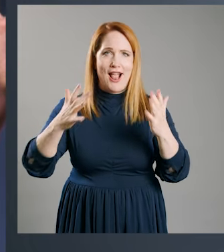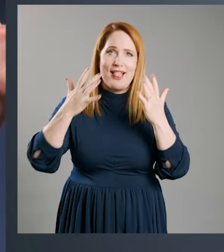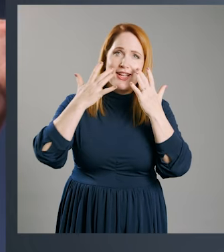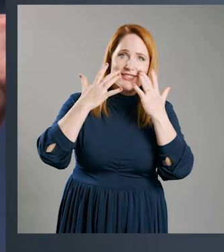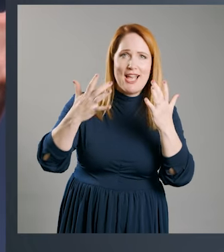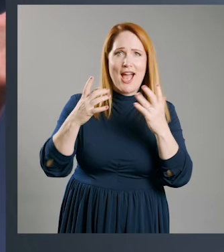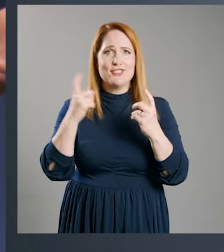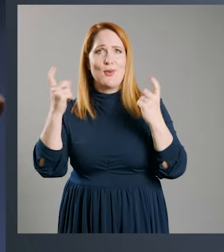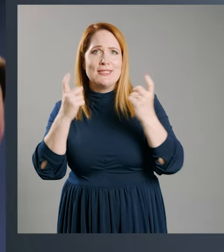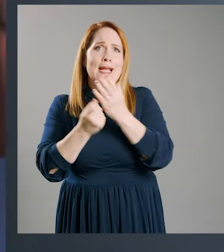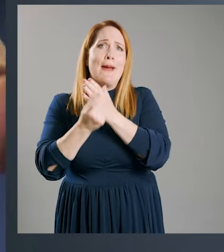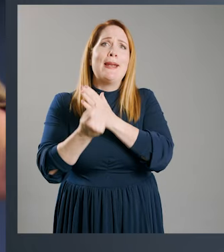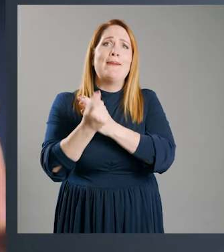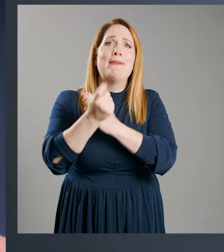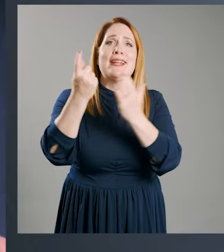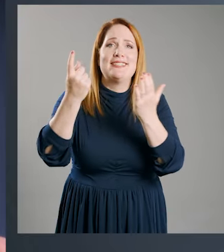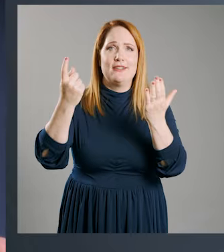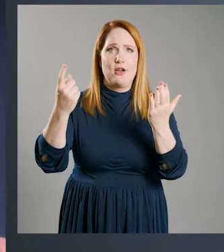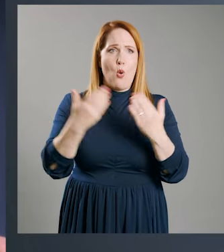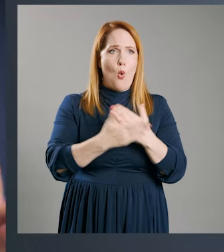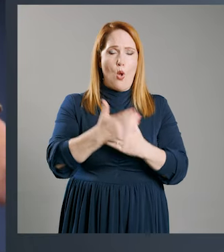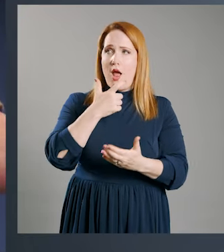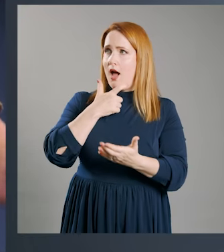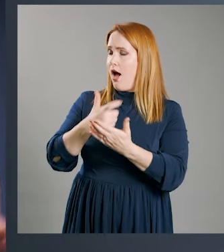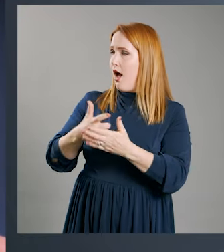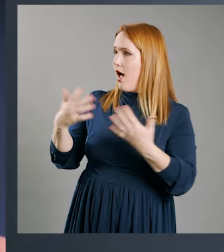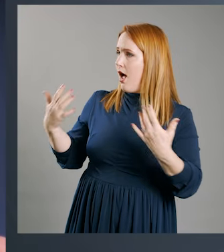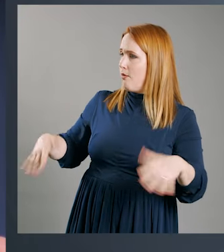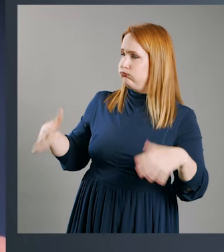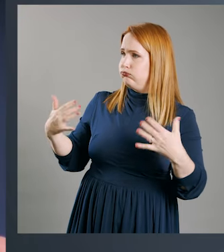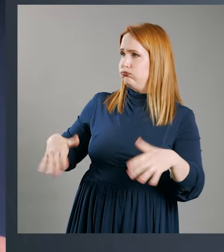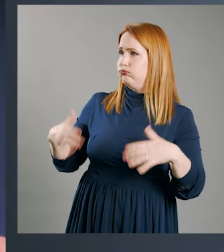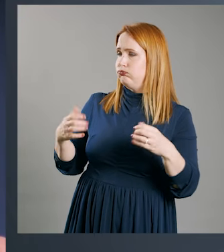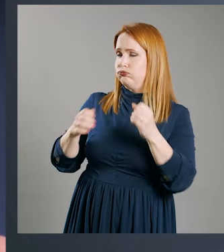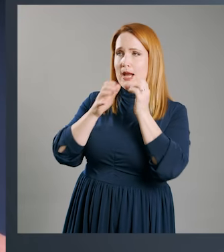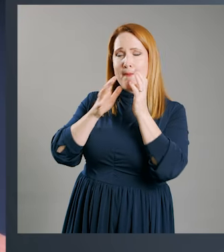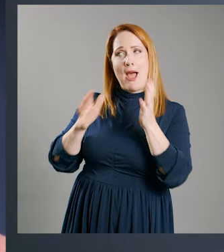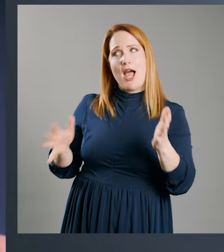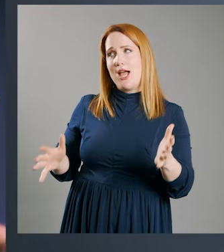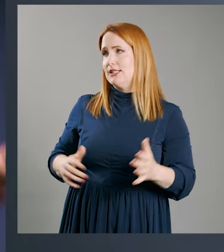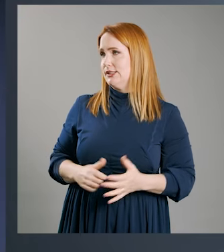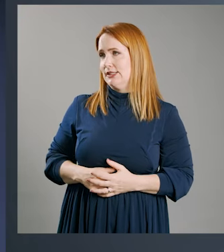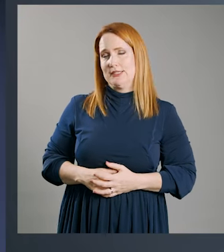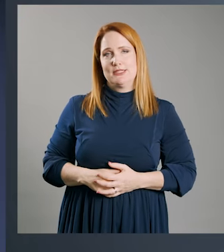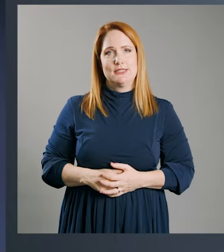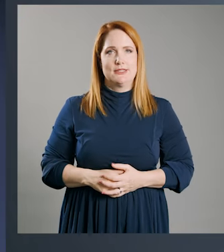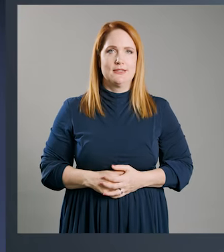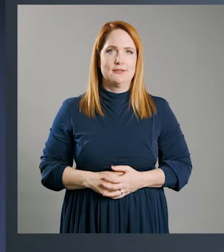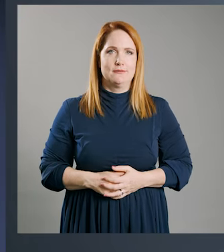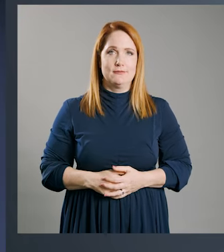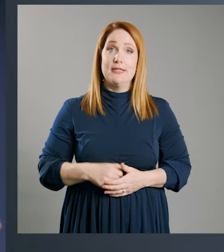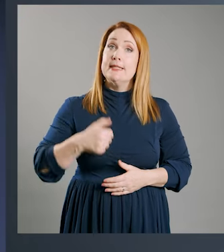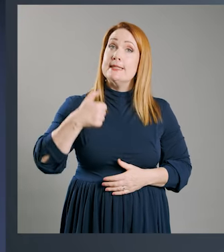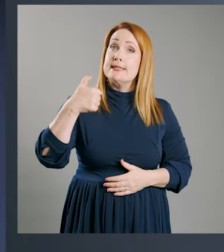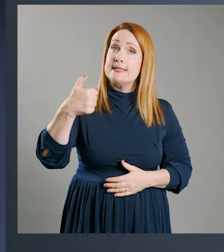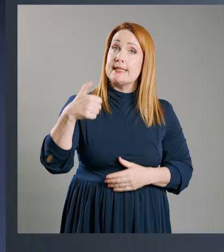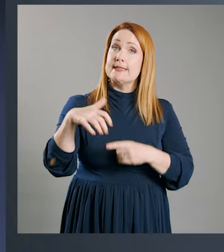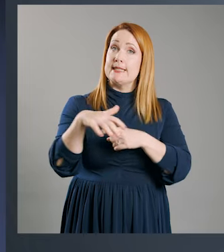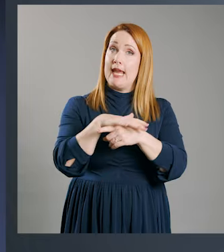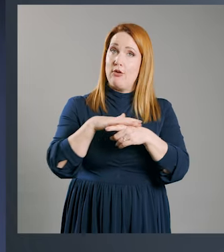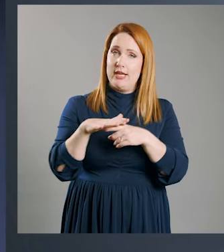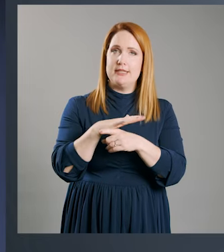signs and wonders were happening and everyone around was amazed and astonished. And there are six key